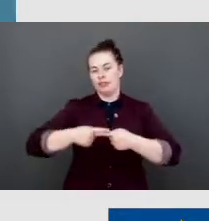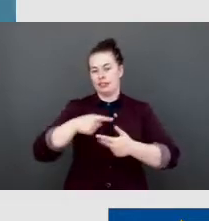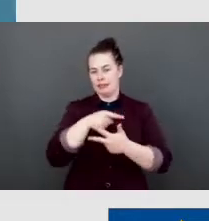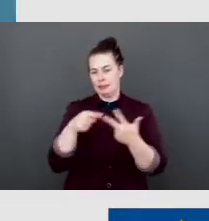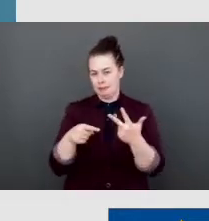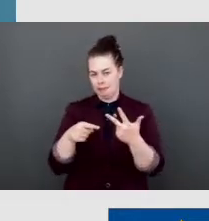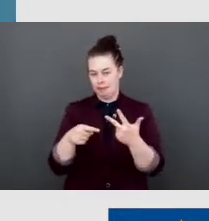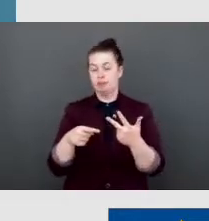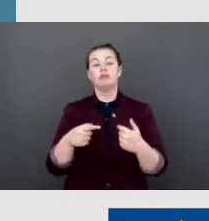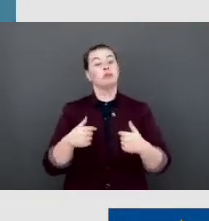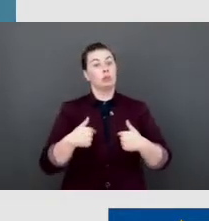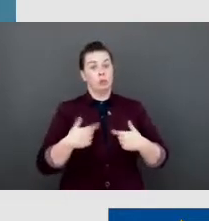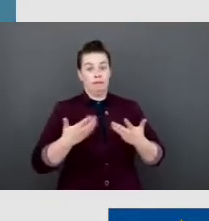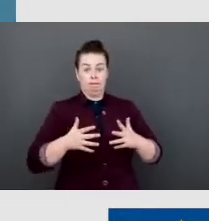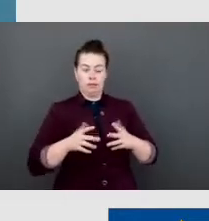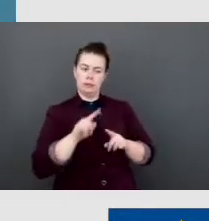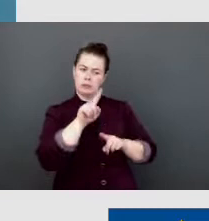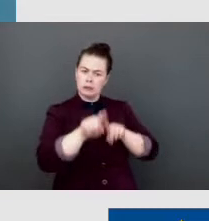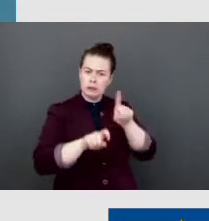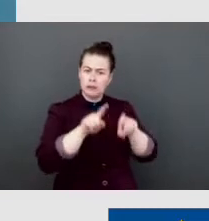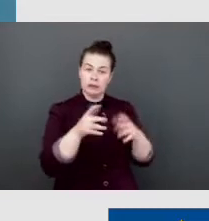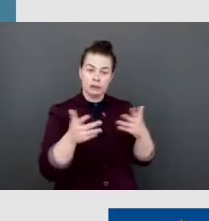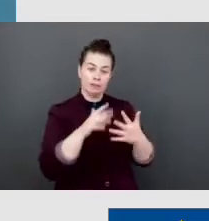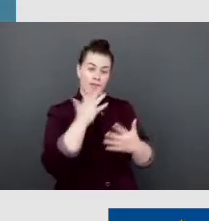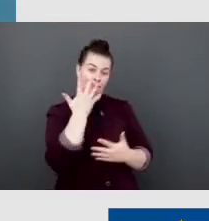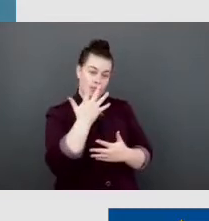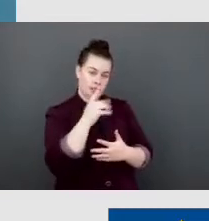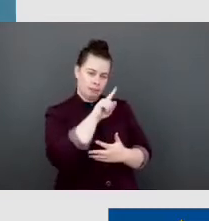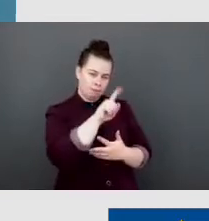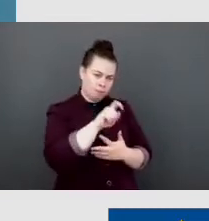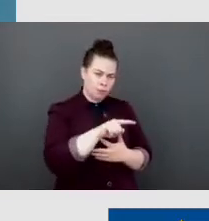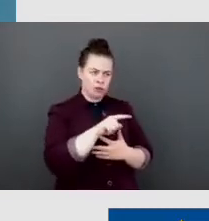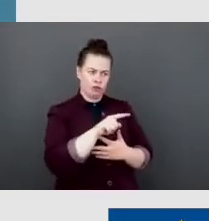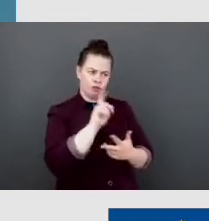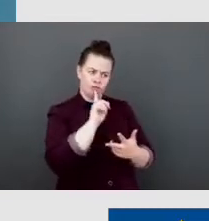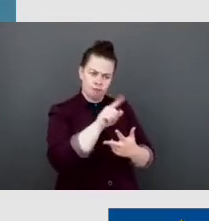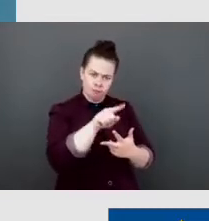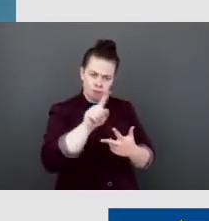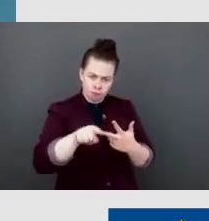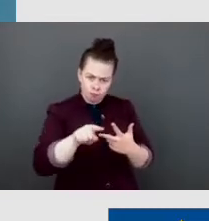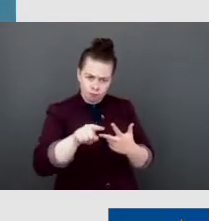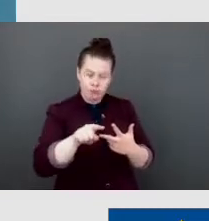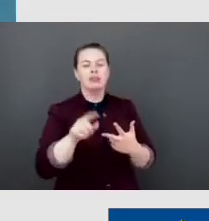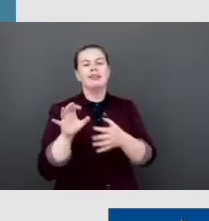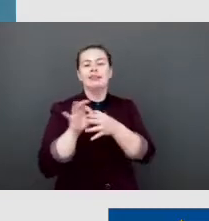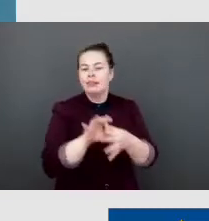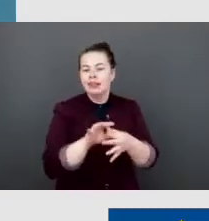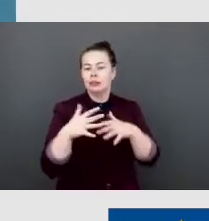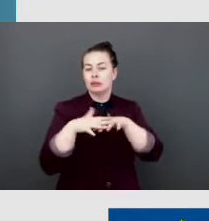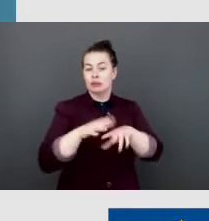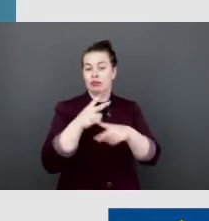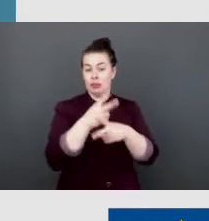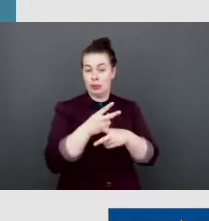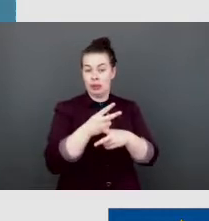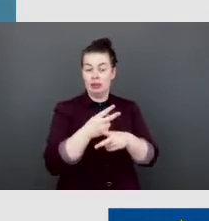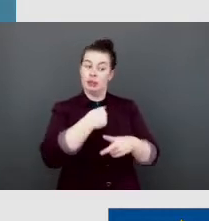Styria in Greece. We asked those 3 experts 5 questions considering integrated care and